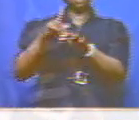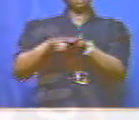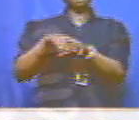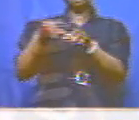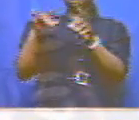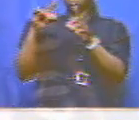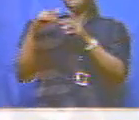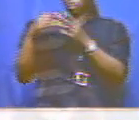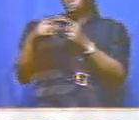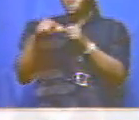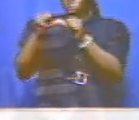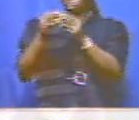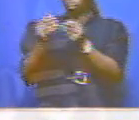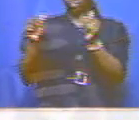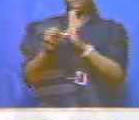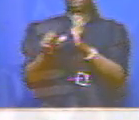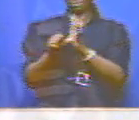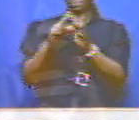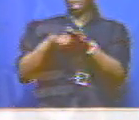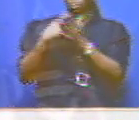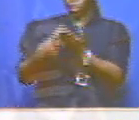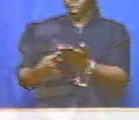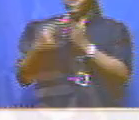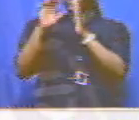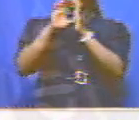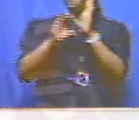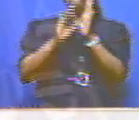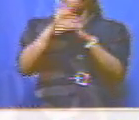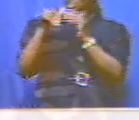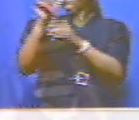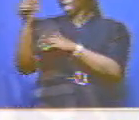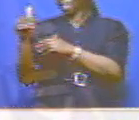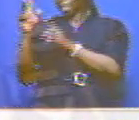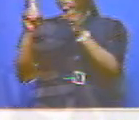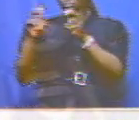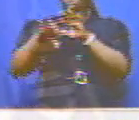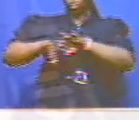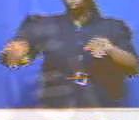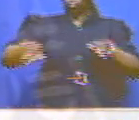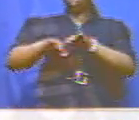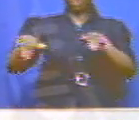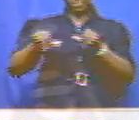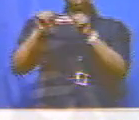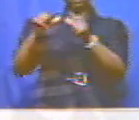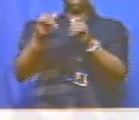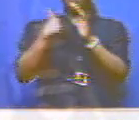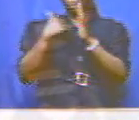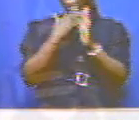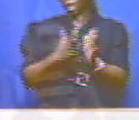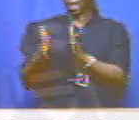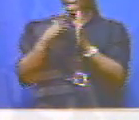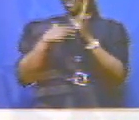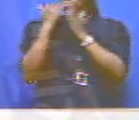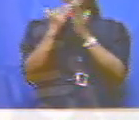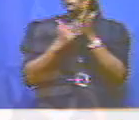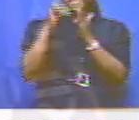in the tribunal ruling. Okay. So even as we discussed the constitution and all the other matters, swimming has continued. We planned our programs. in